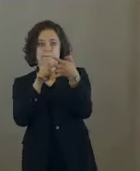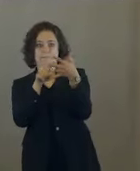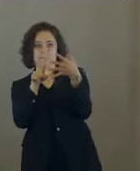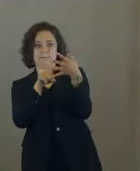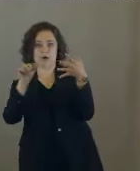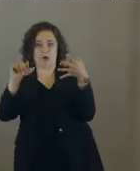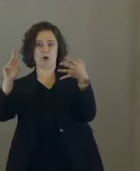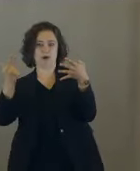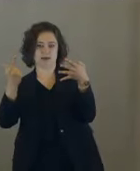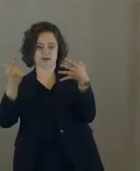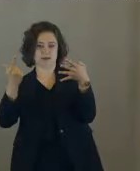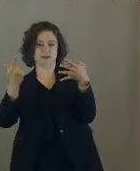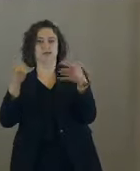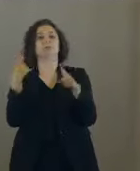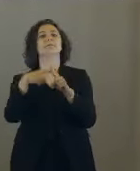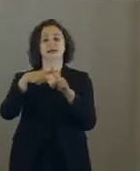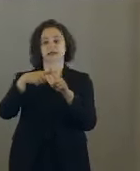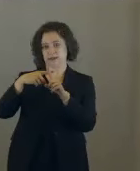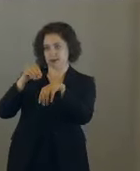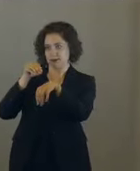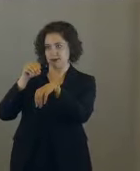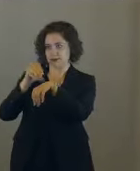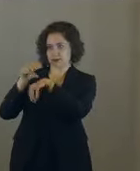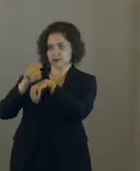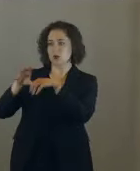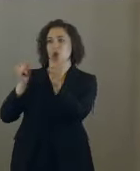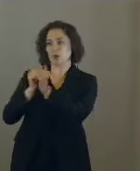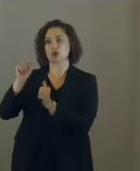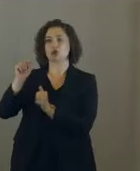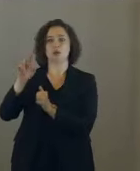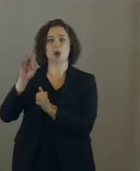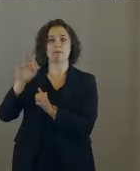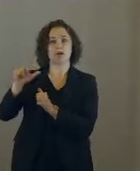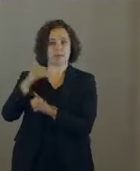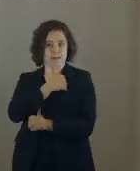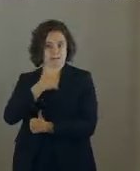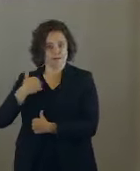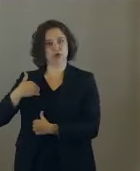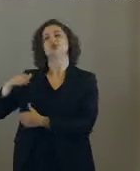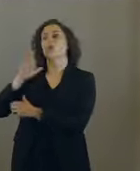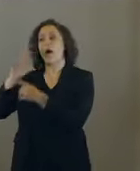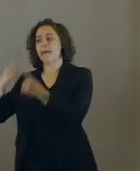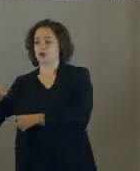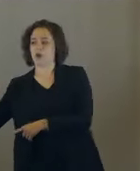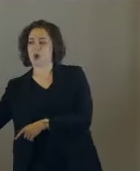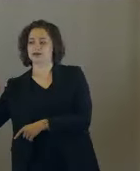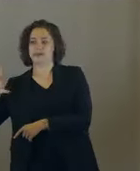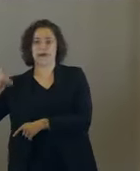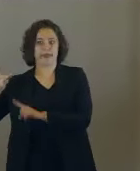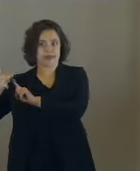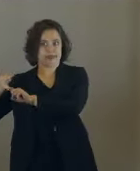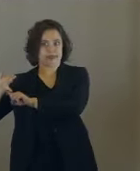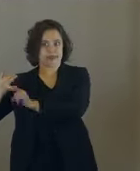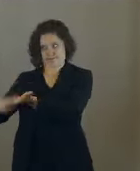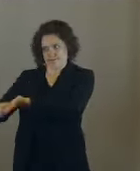and a consultation with tribal members is scheduled for August 28th. A final report will be submitted to me as soon as possible so we can